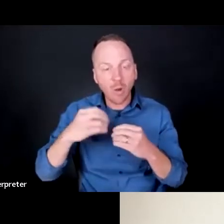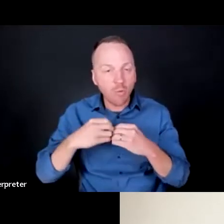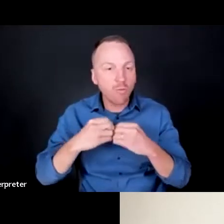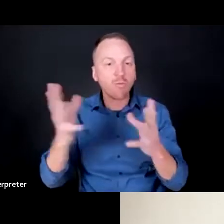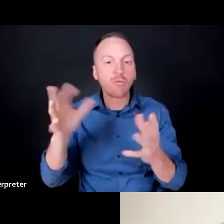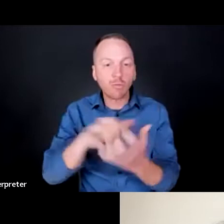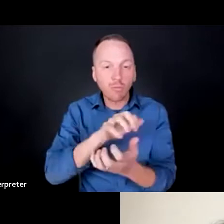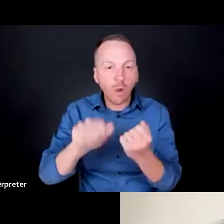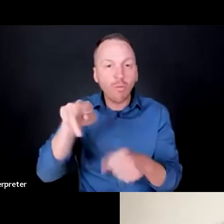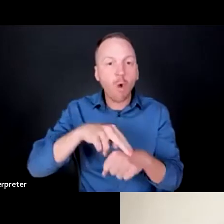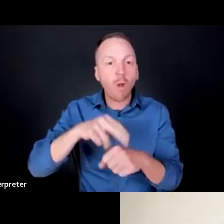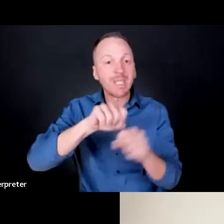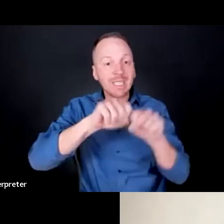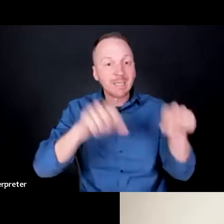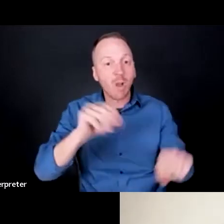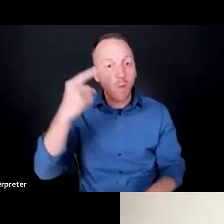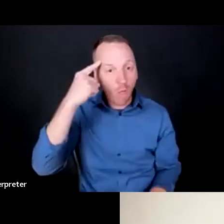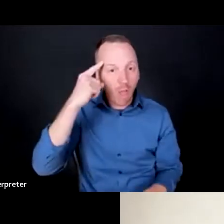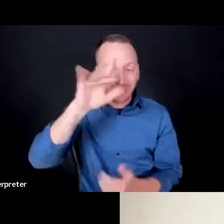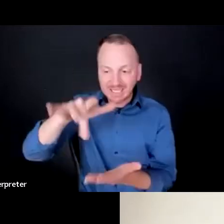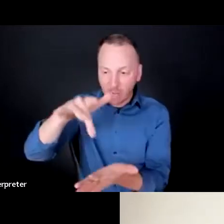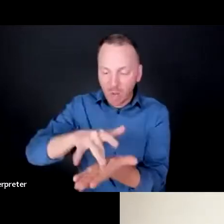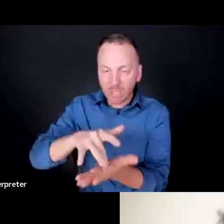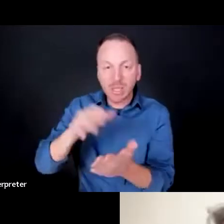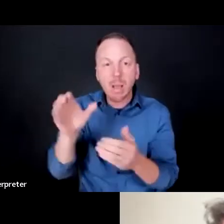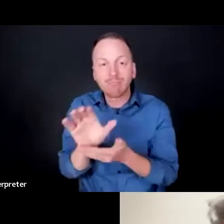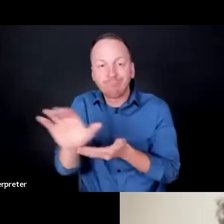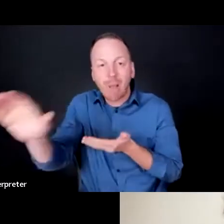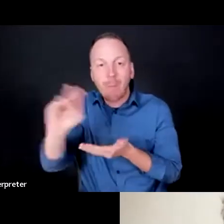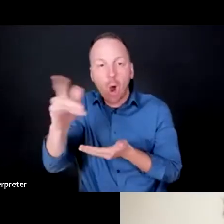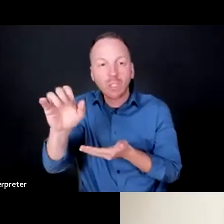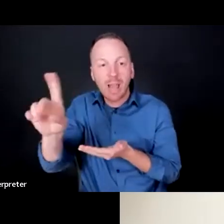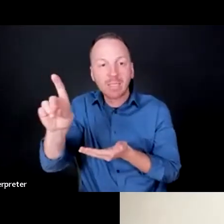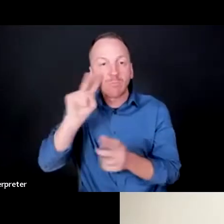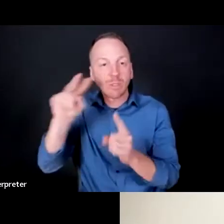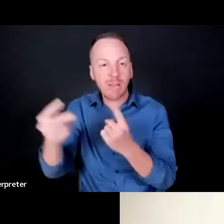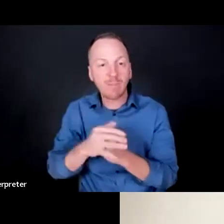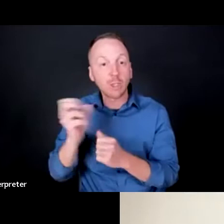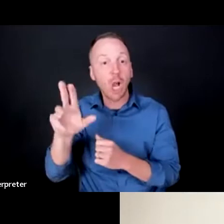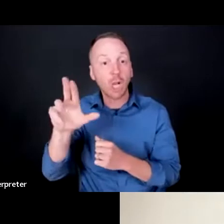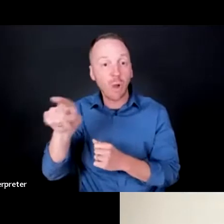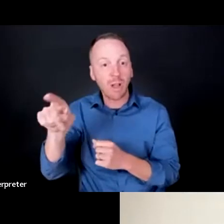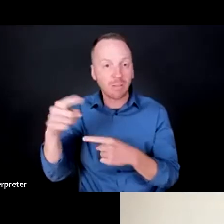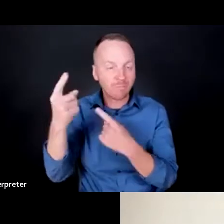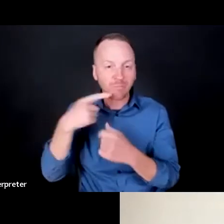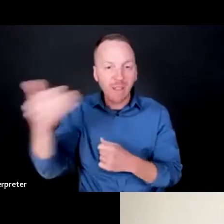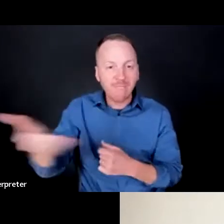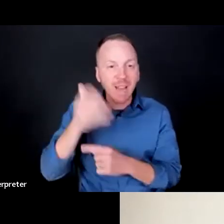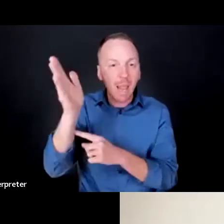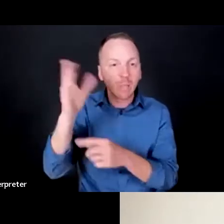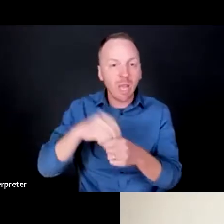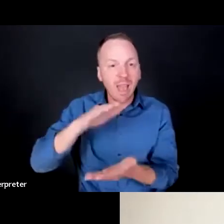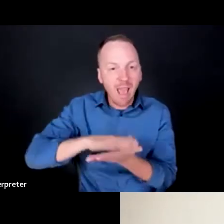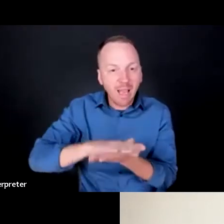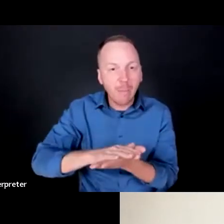systems of thought by centering marginalized perspectives. Joshua has been an invited lecturer in academic